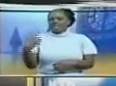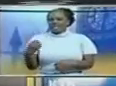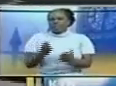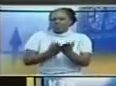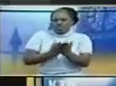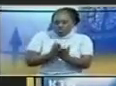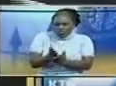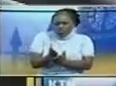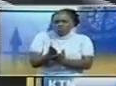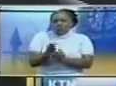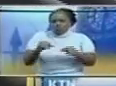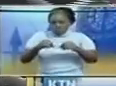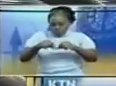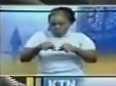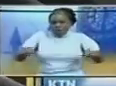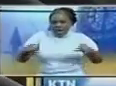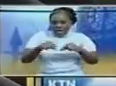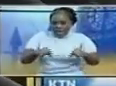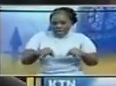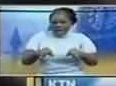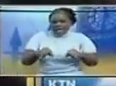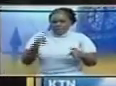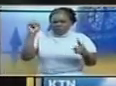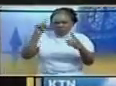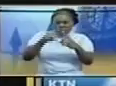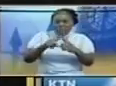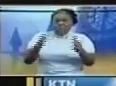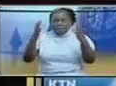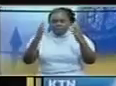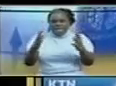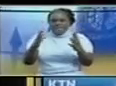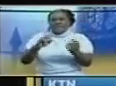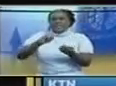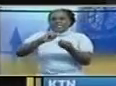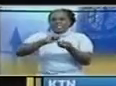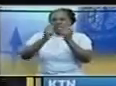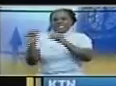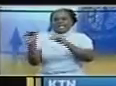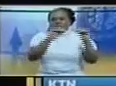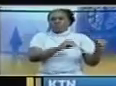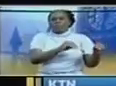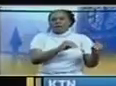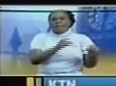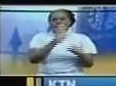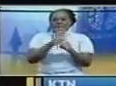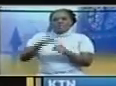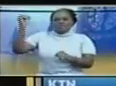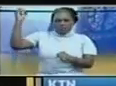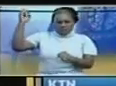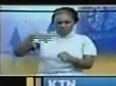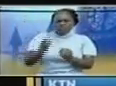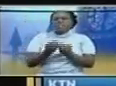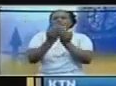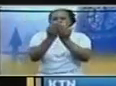through the cables to the main machine transformer. Once the electricity is produced, it must be delivered